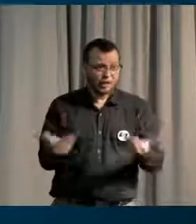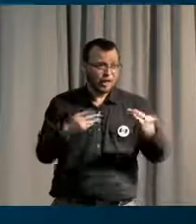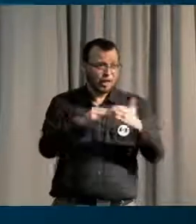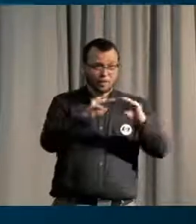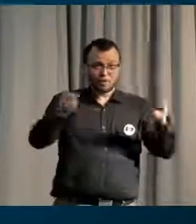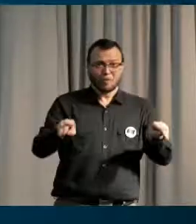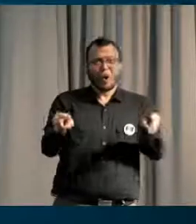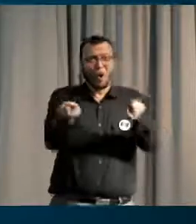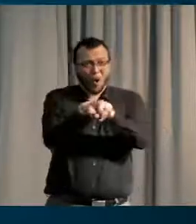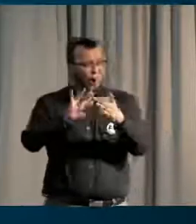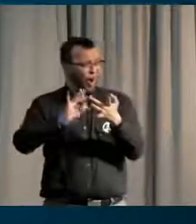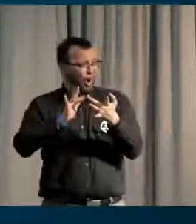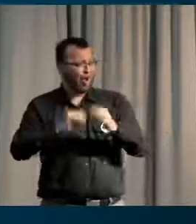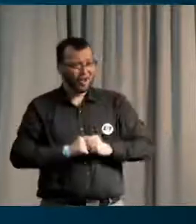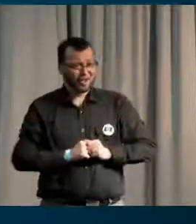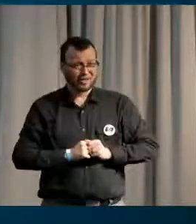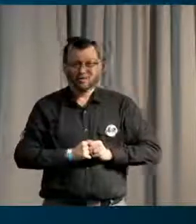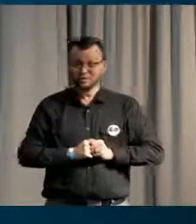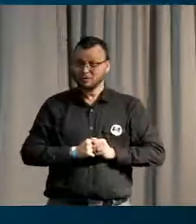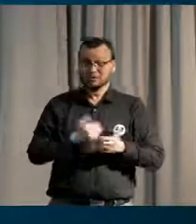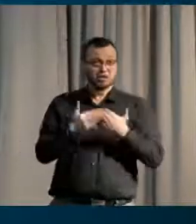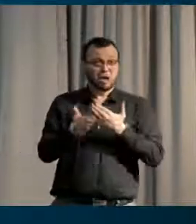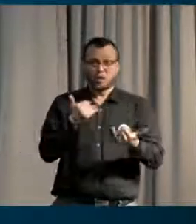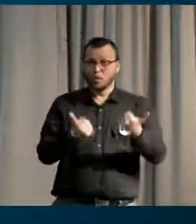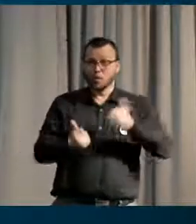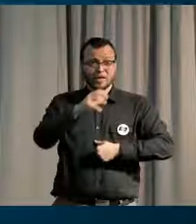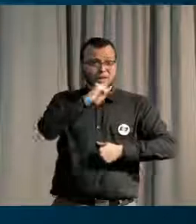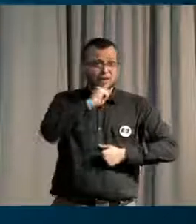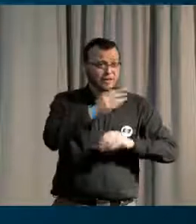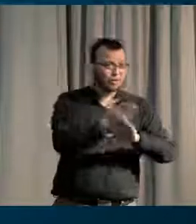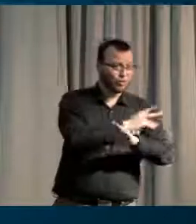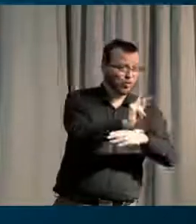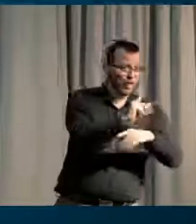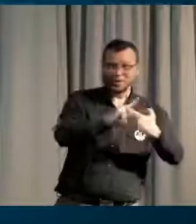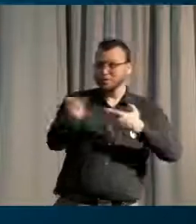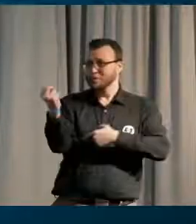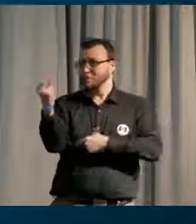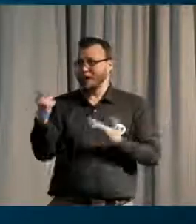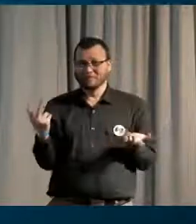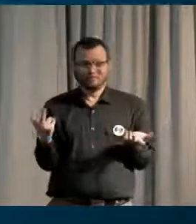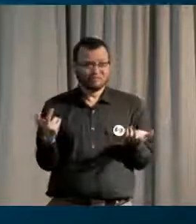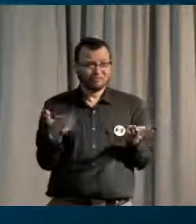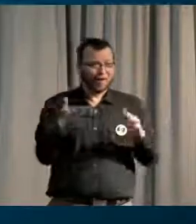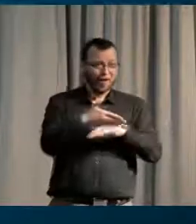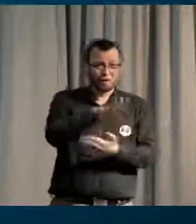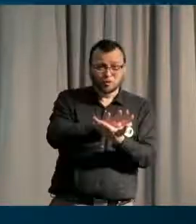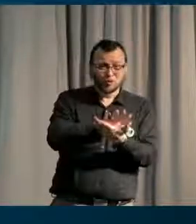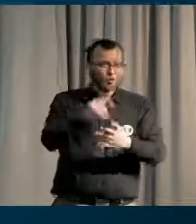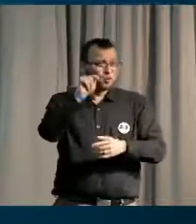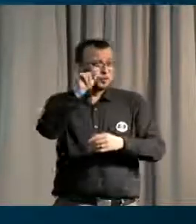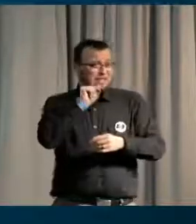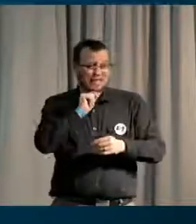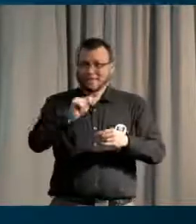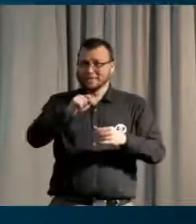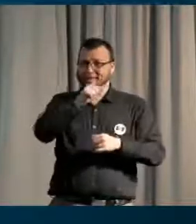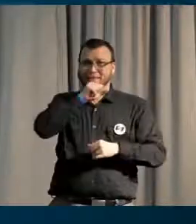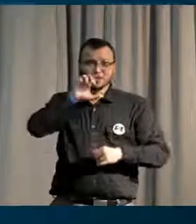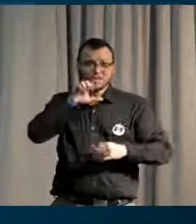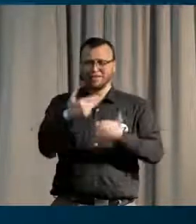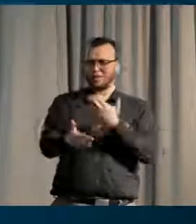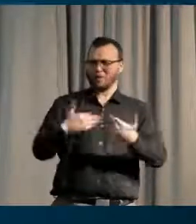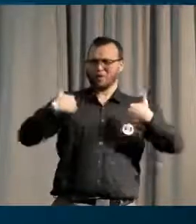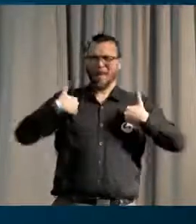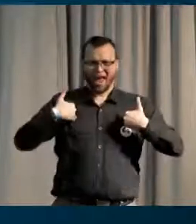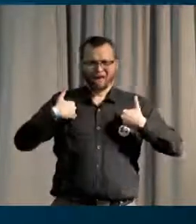and virtually, and it's geared for all ages. So pre-K through 12, after school, teens, seniors, you name it, we got it. So if you're